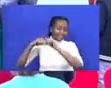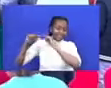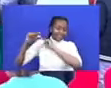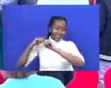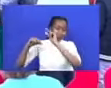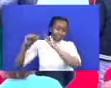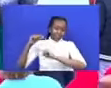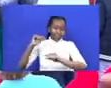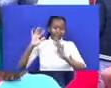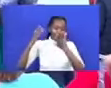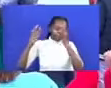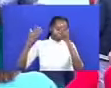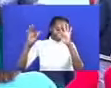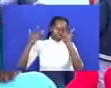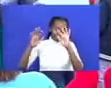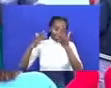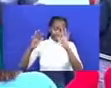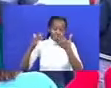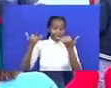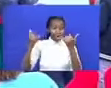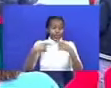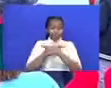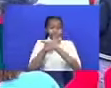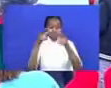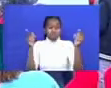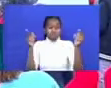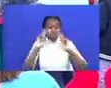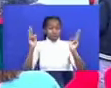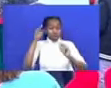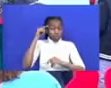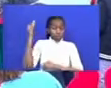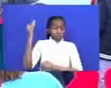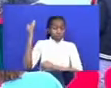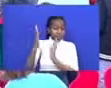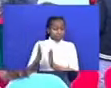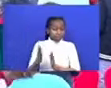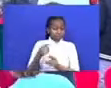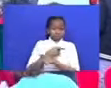sir. Are you ready for the word? Are you now ready for the word?